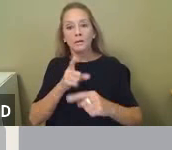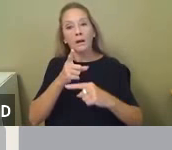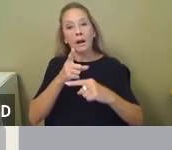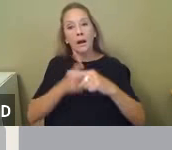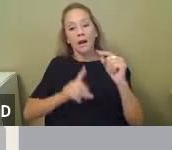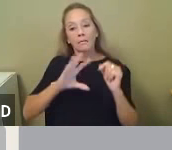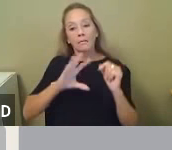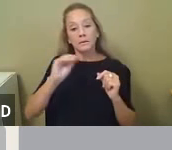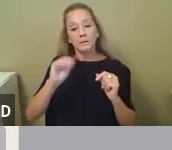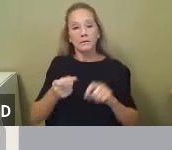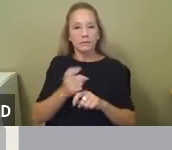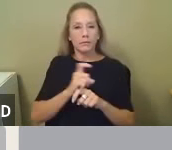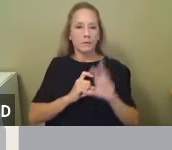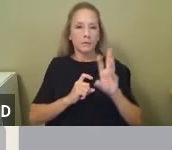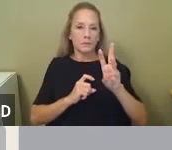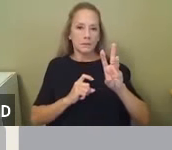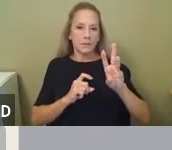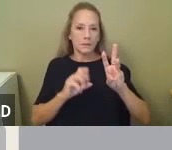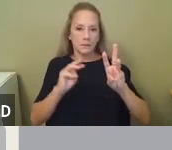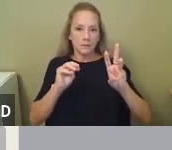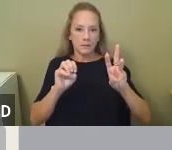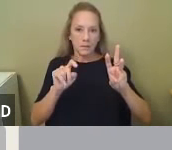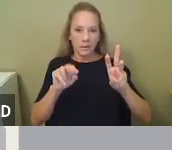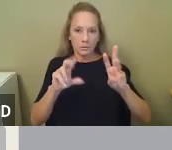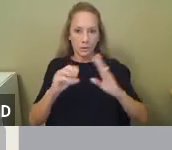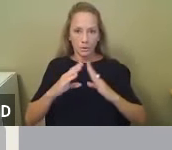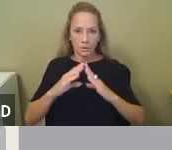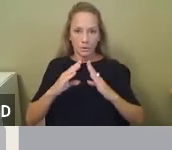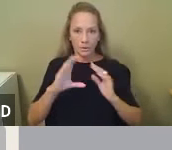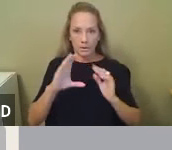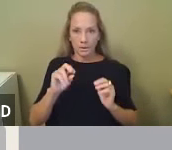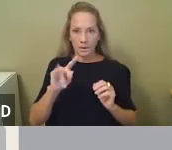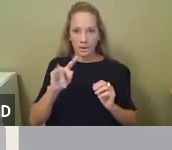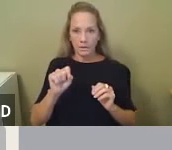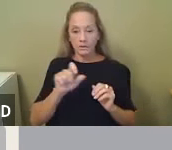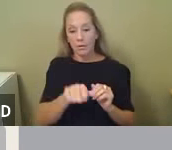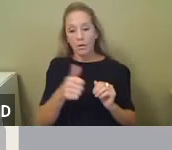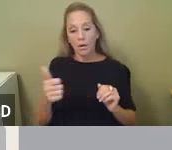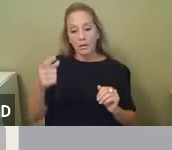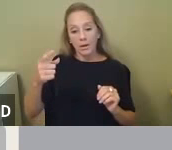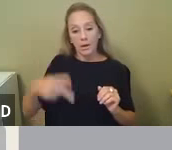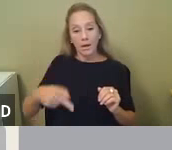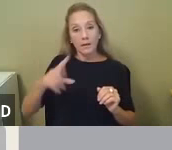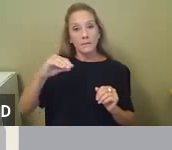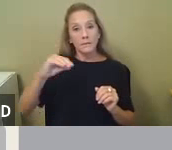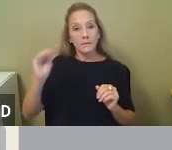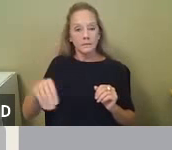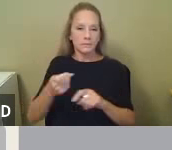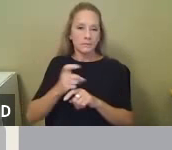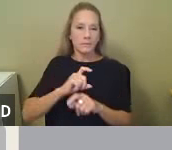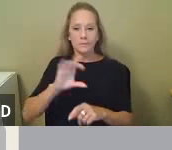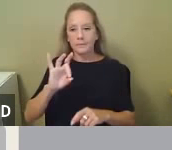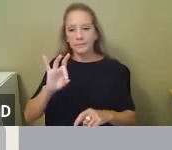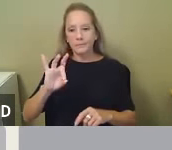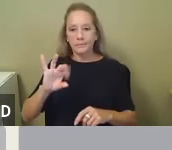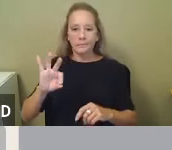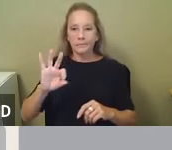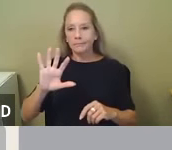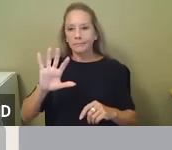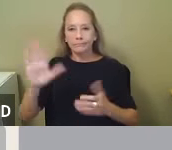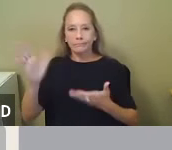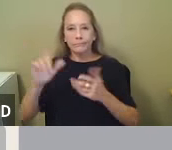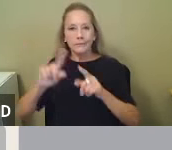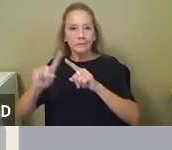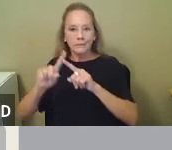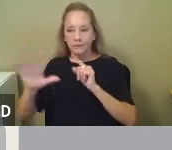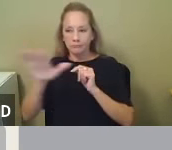the 6 metropolitan counties. So the other half come from the other 89 counties, a mix. This is not